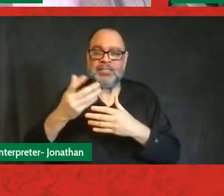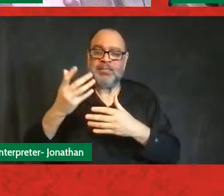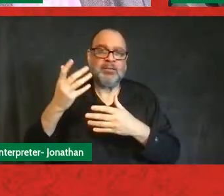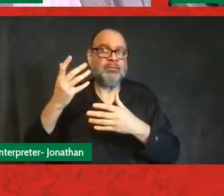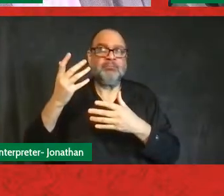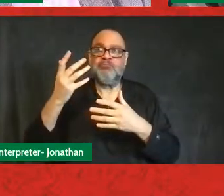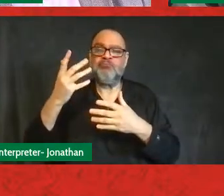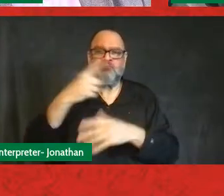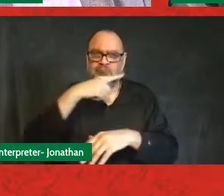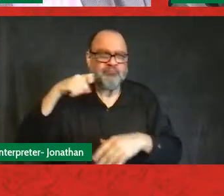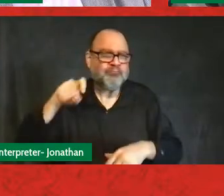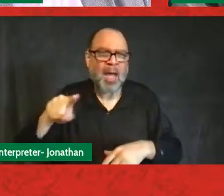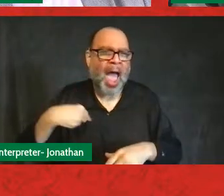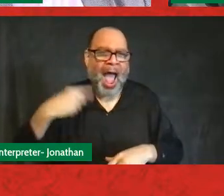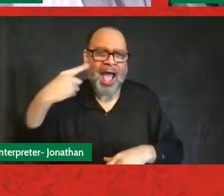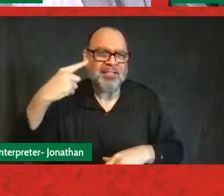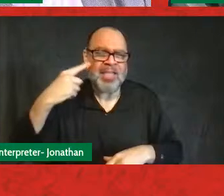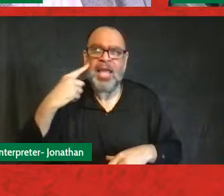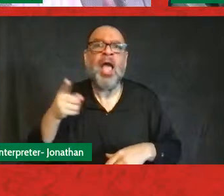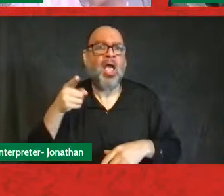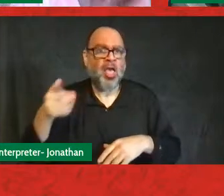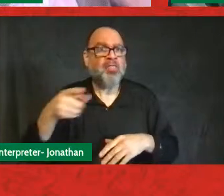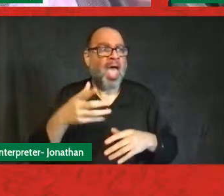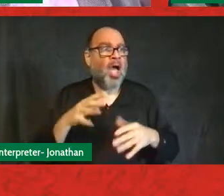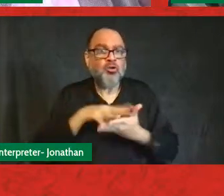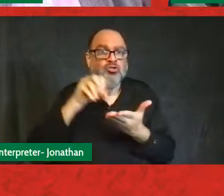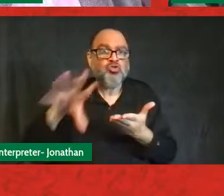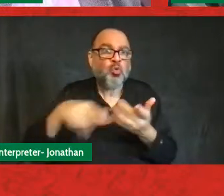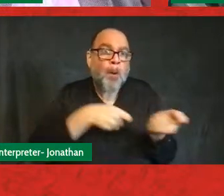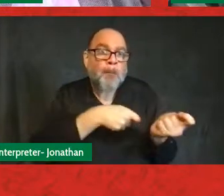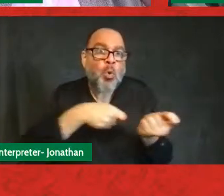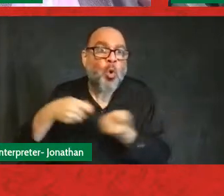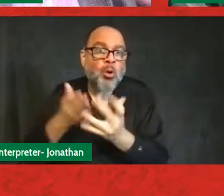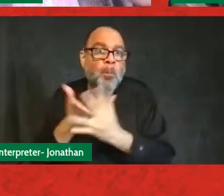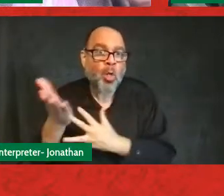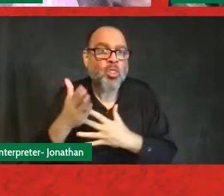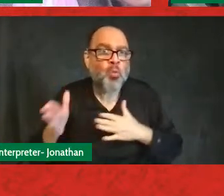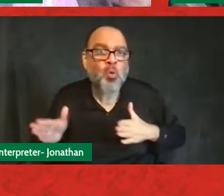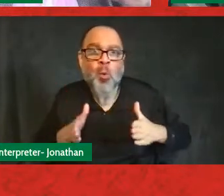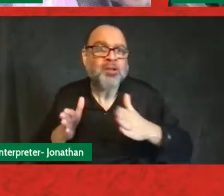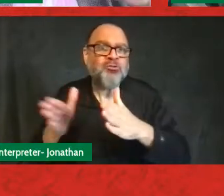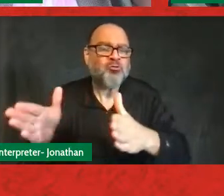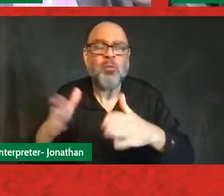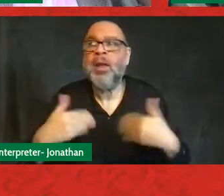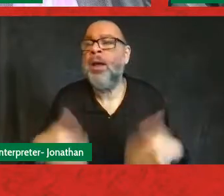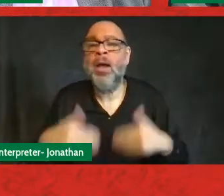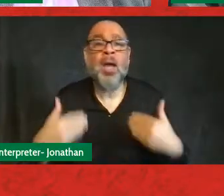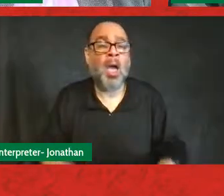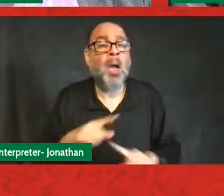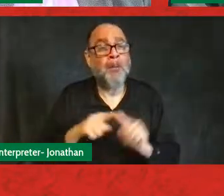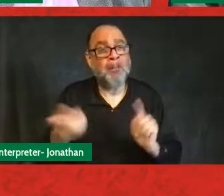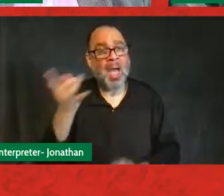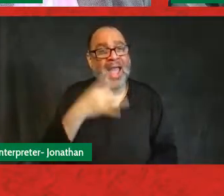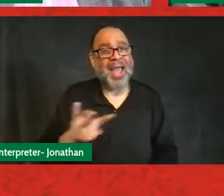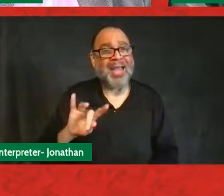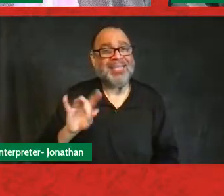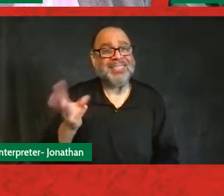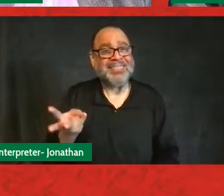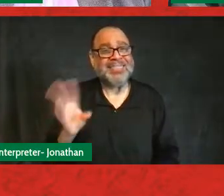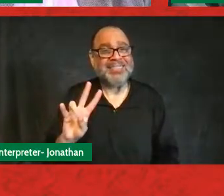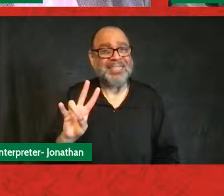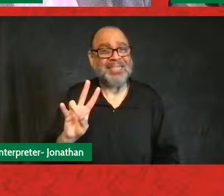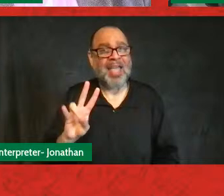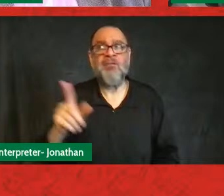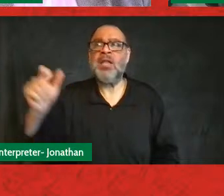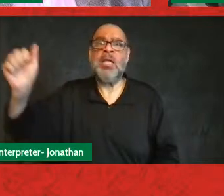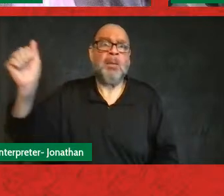was Petersburg. You'll correct me, right, Marvin? But I love the idea that he was coming back in 1867 to have a tour in the United States. Now,